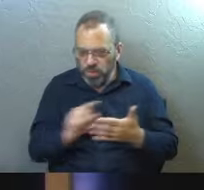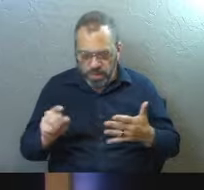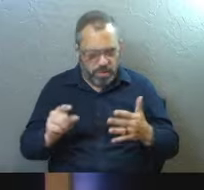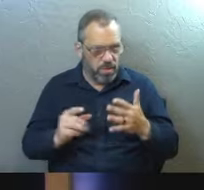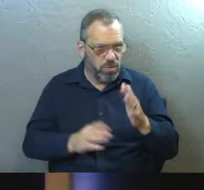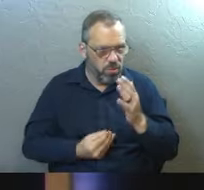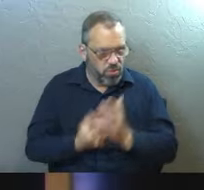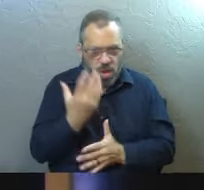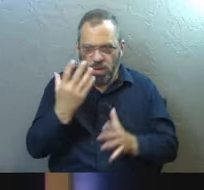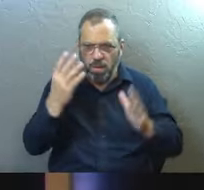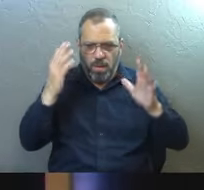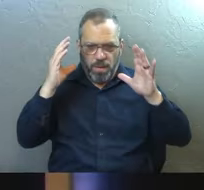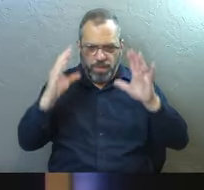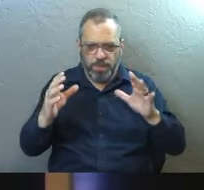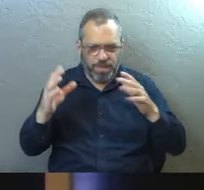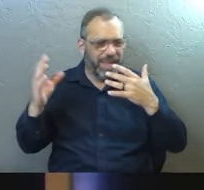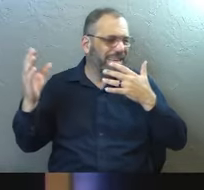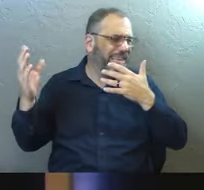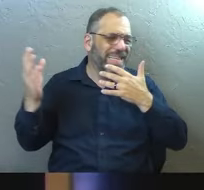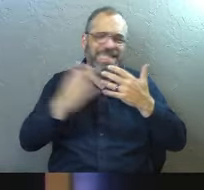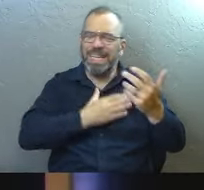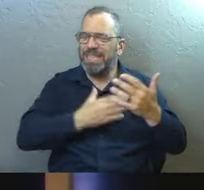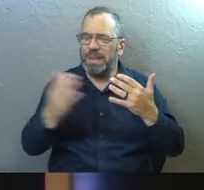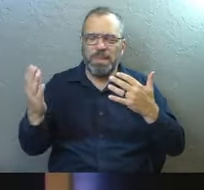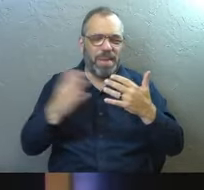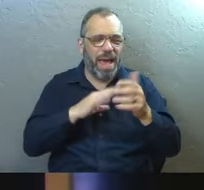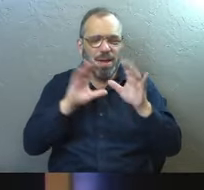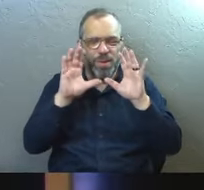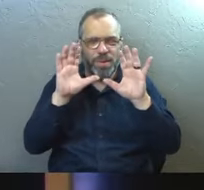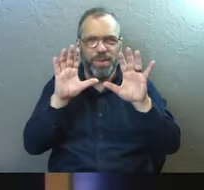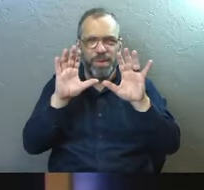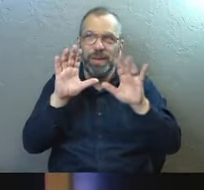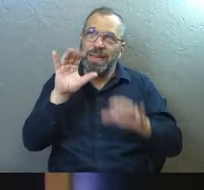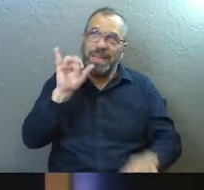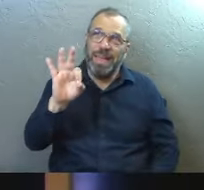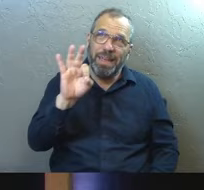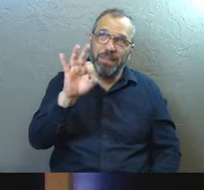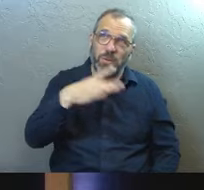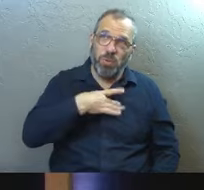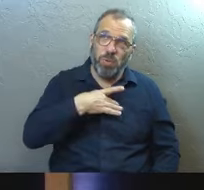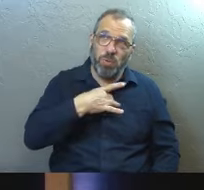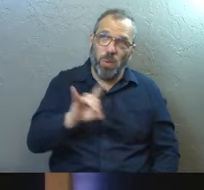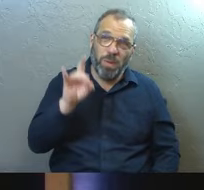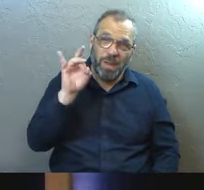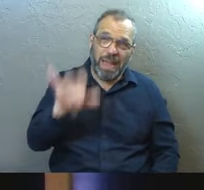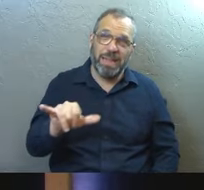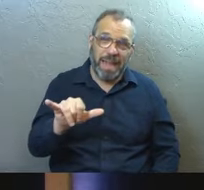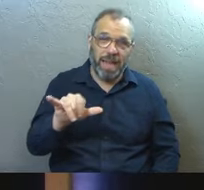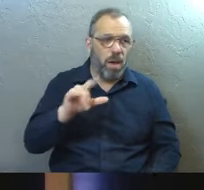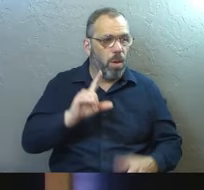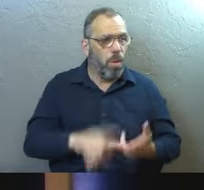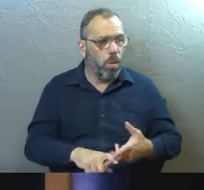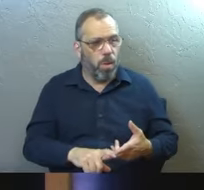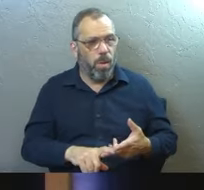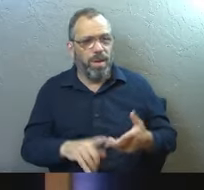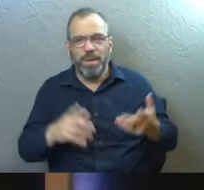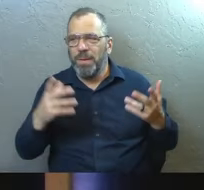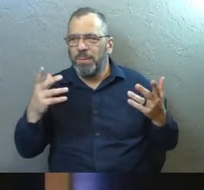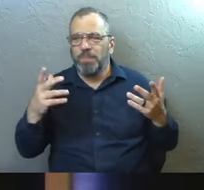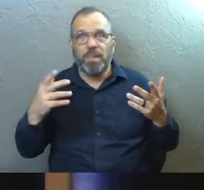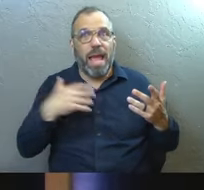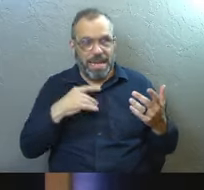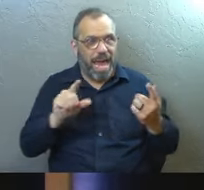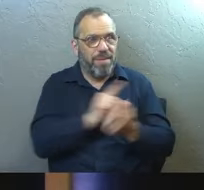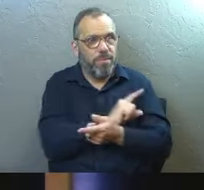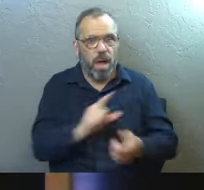step into, to say, it doesn't matter necessarily if you don't like that thing, or if you're not, it's just like, and